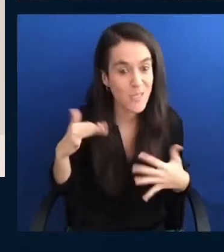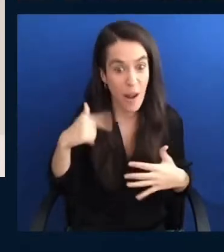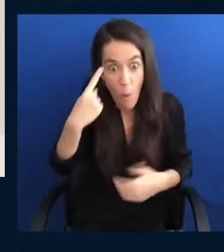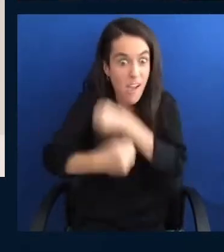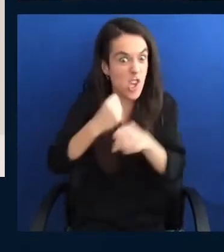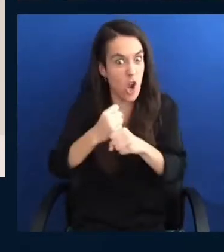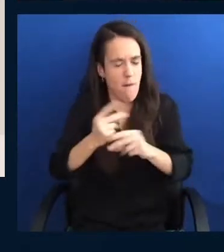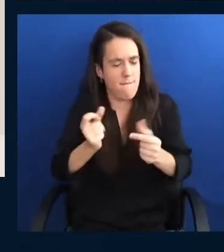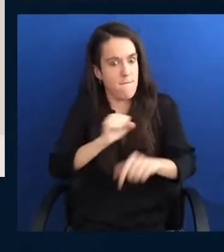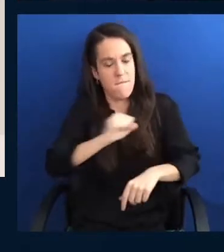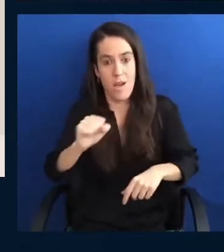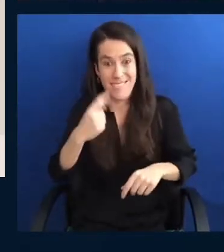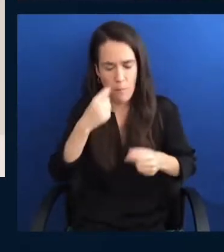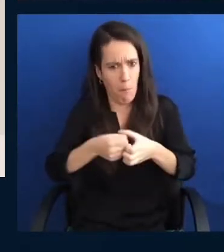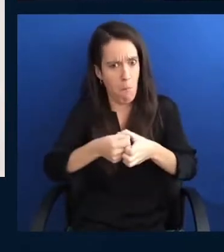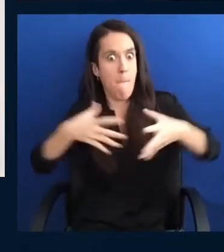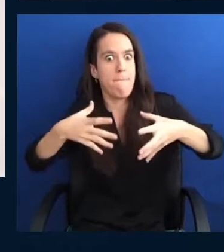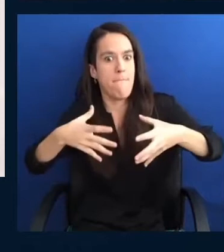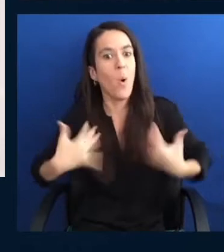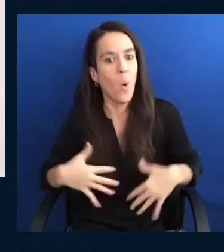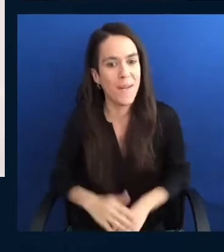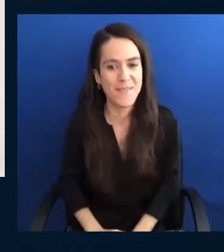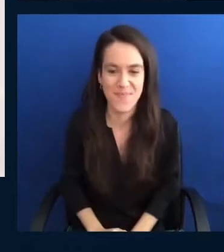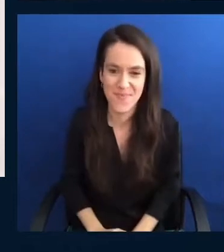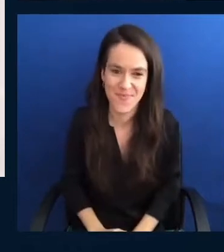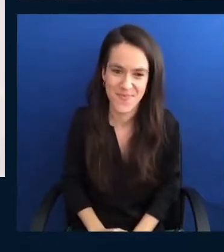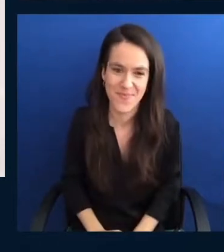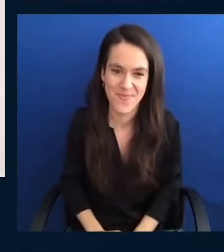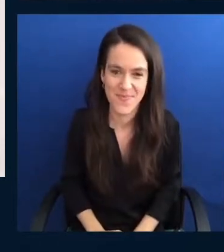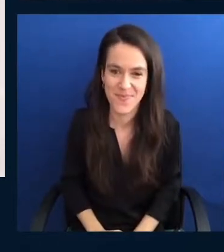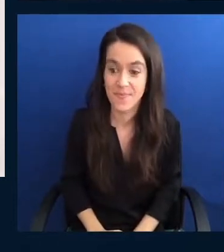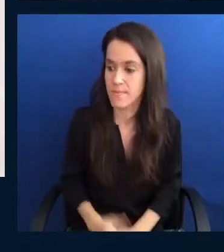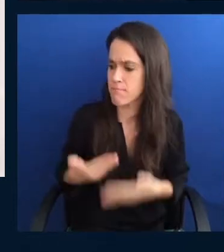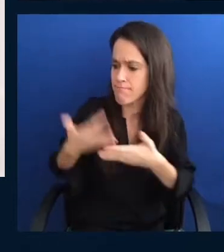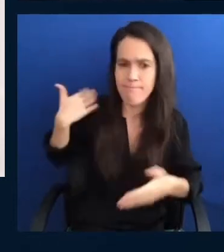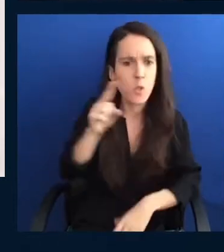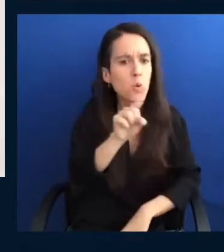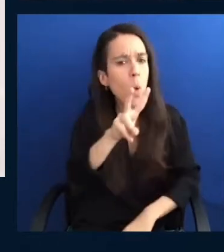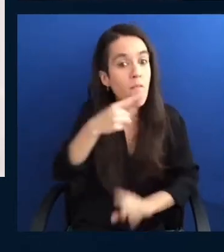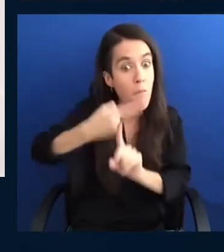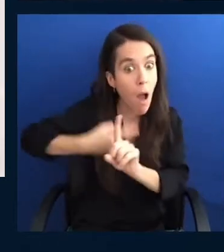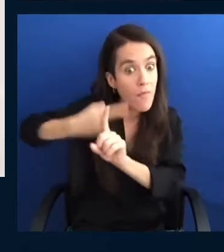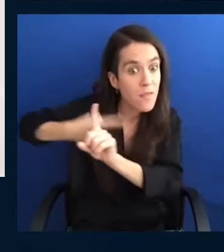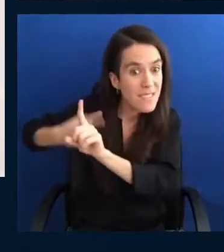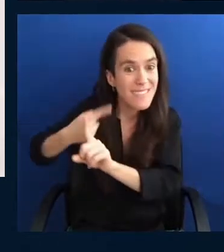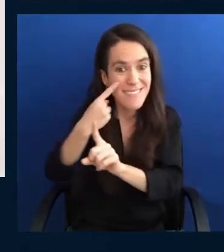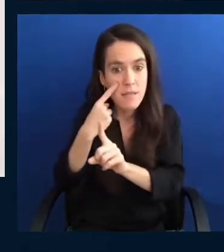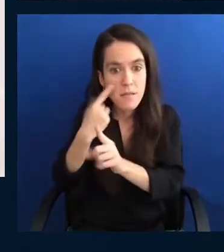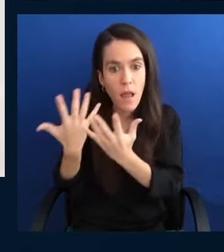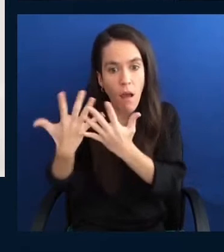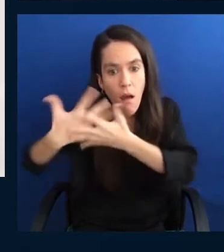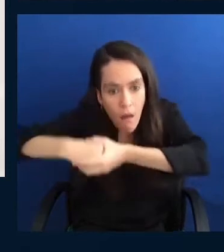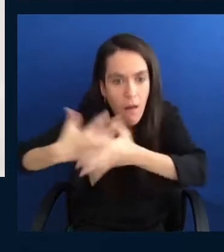size of our community. For the past 12 months, we've merged more than 850